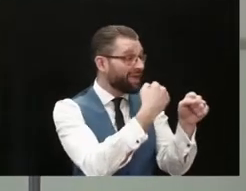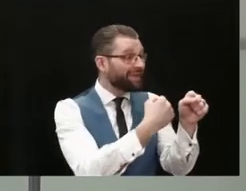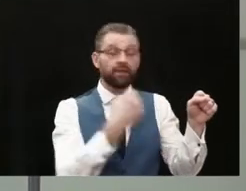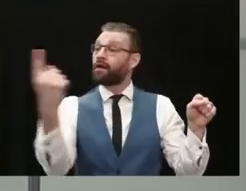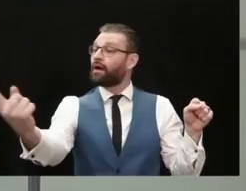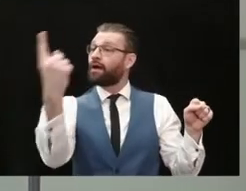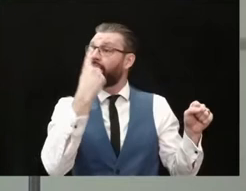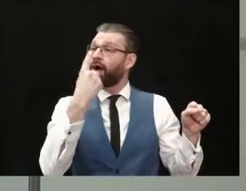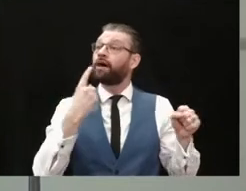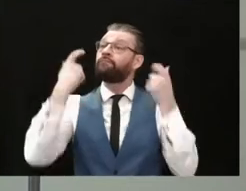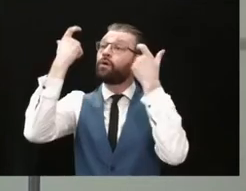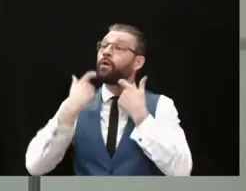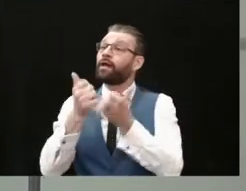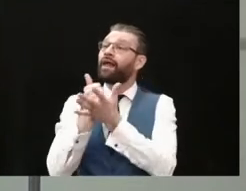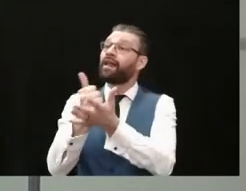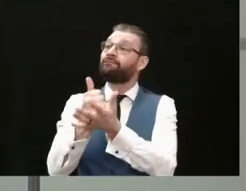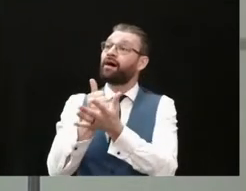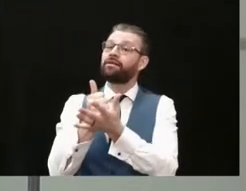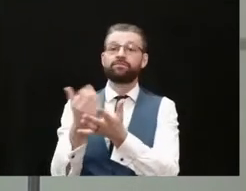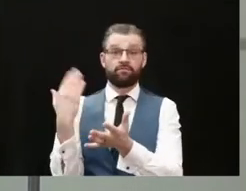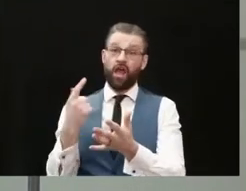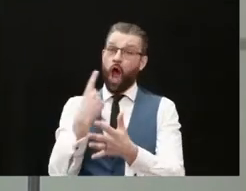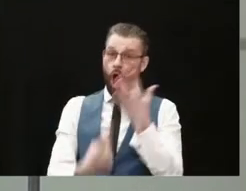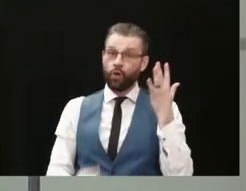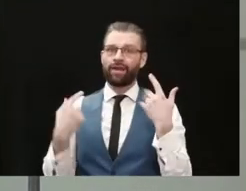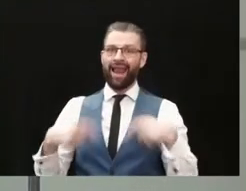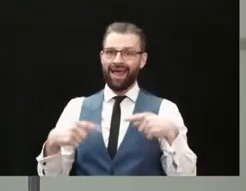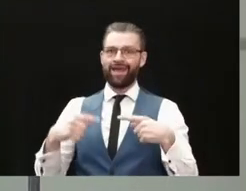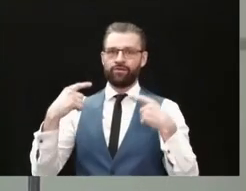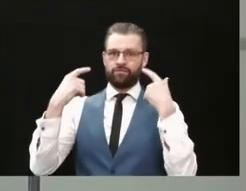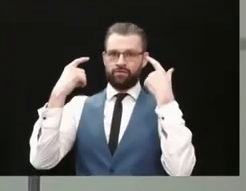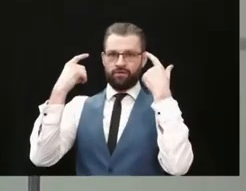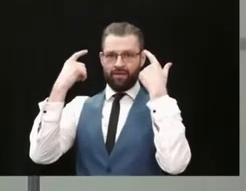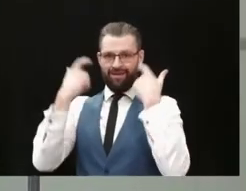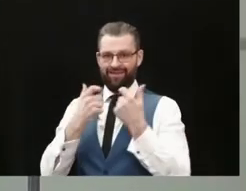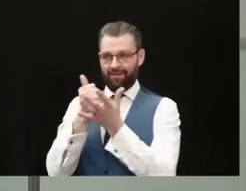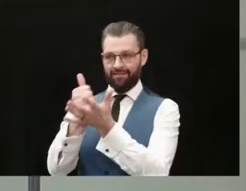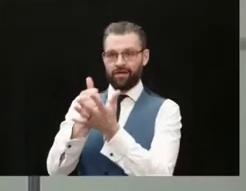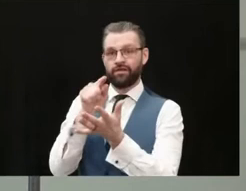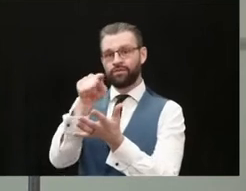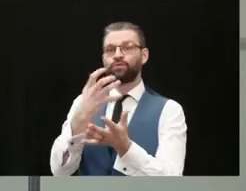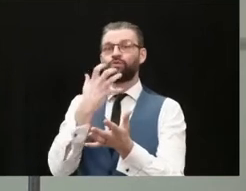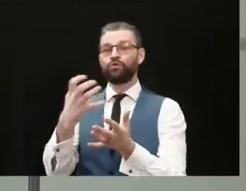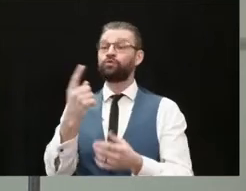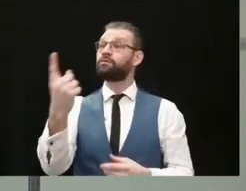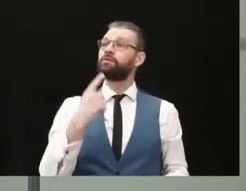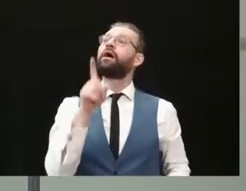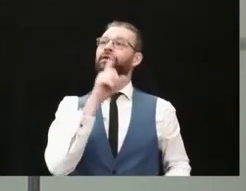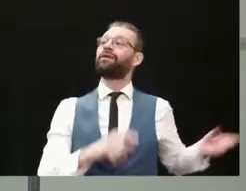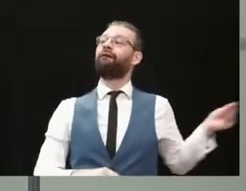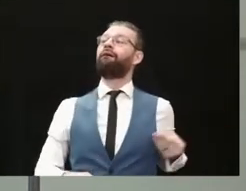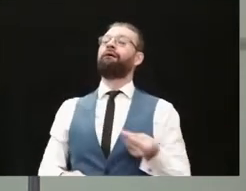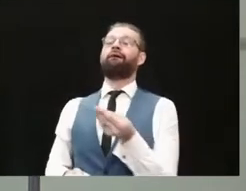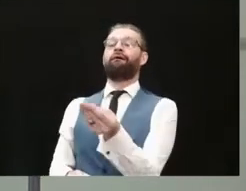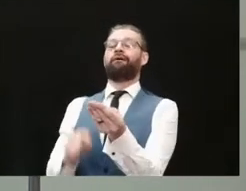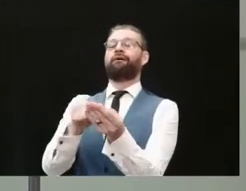office for legal advice, and by that time he was only allowed to give legal advice to Jews, and these papers would get them through Holland, Belgium, and across the